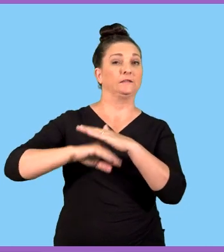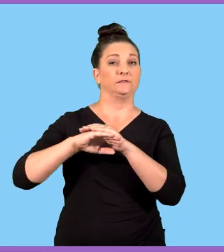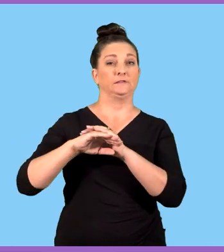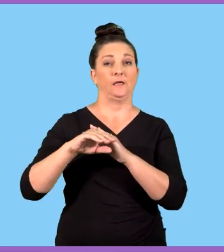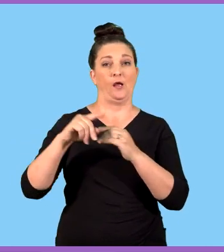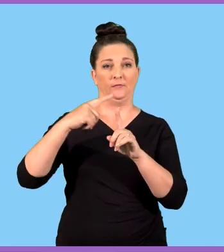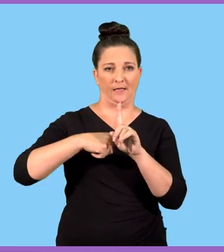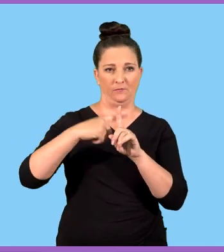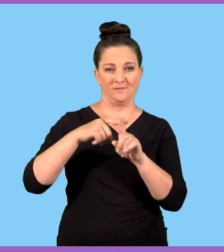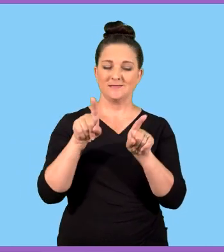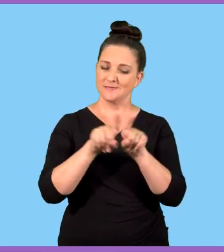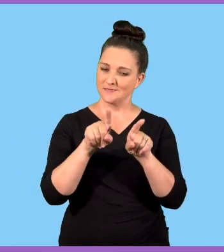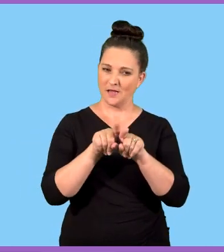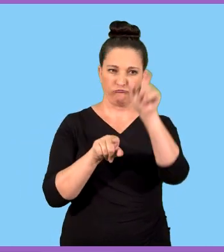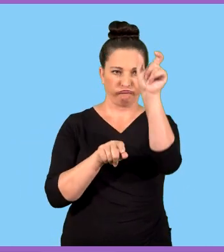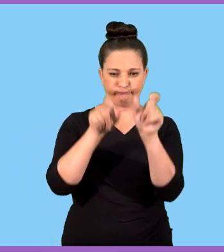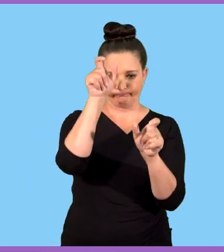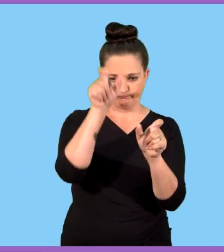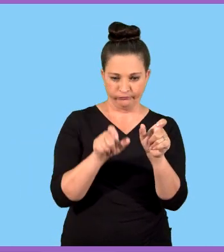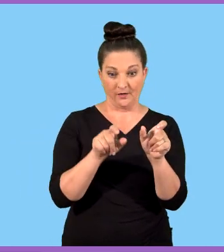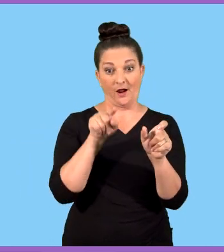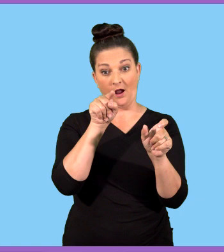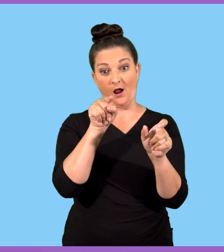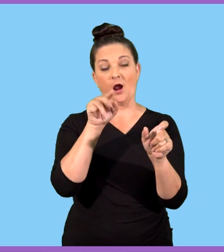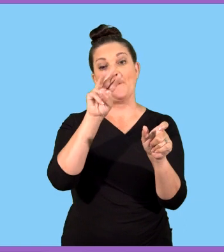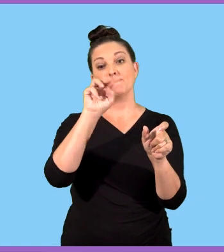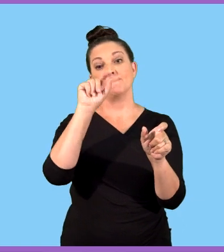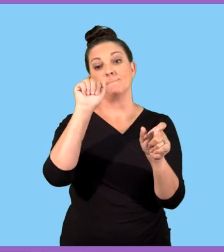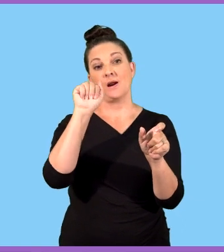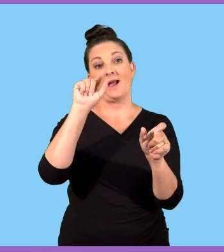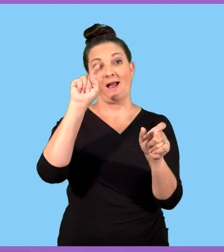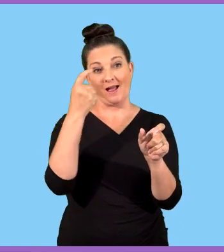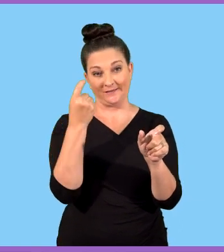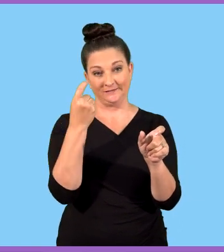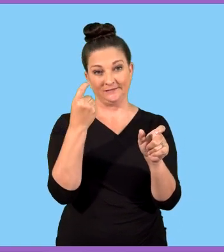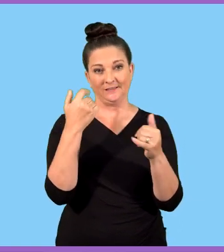average maximum temperature, here you go, that side. So again, with the